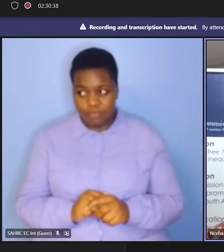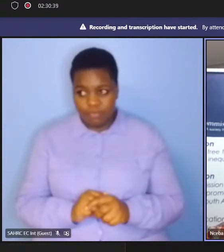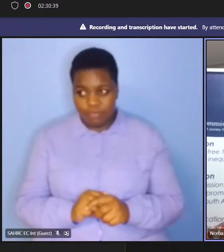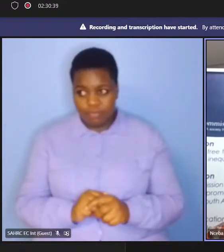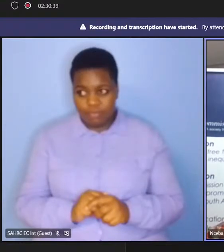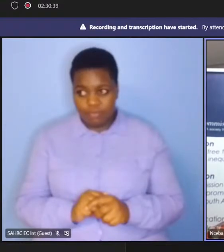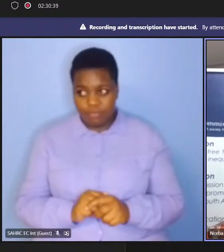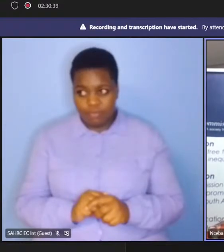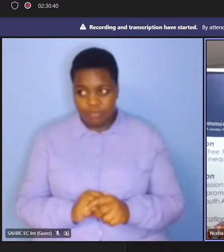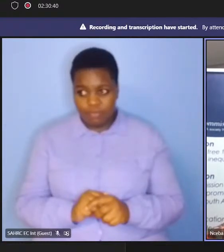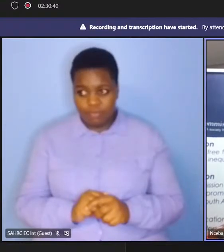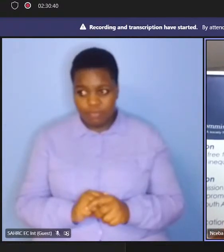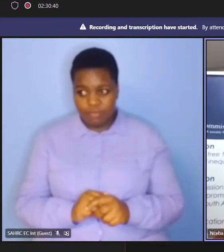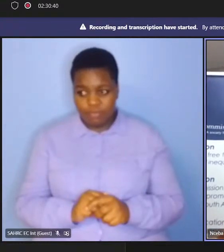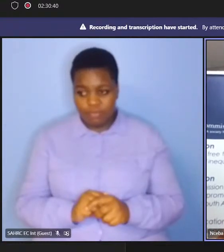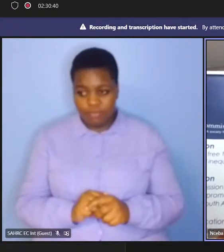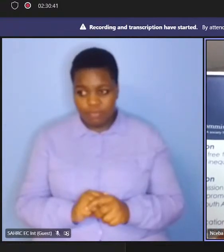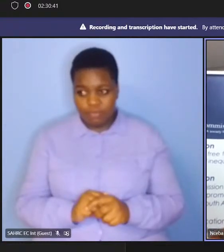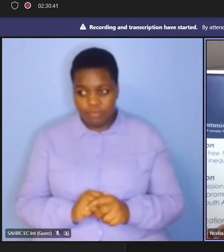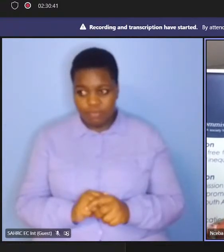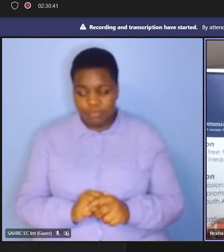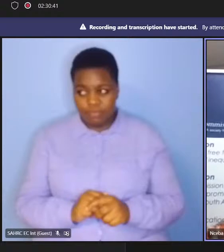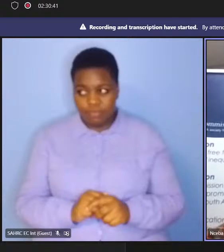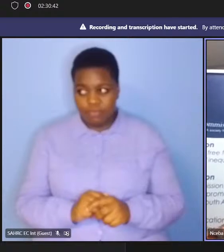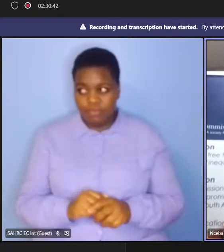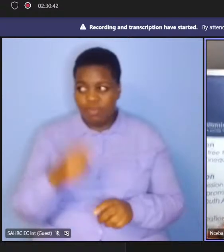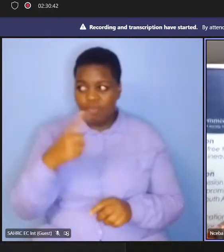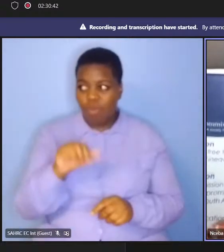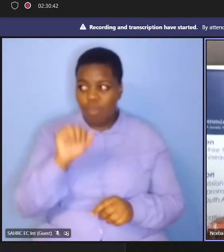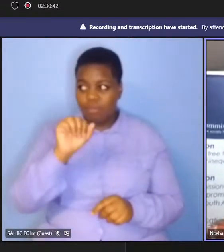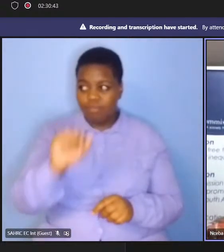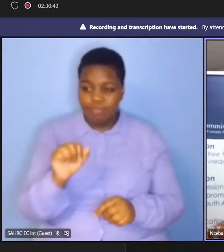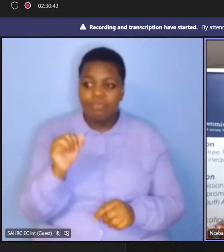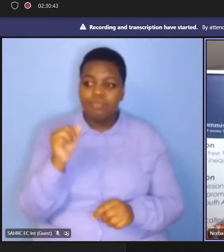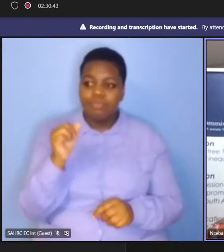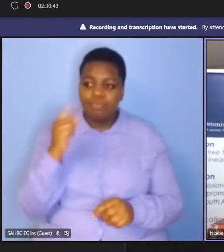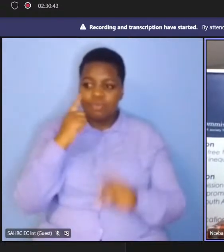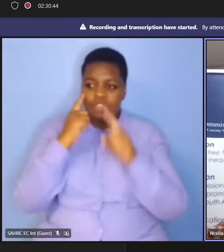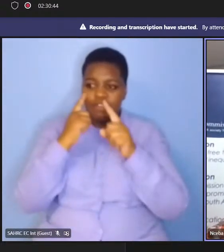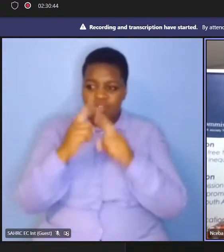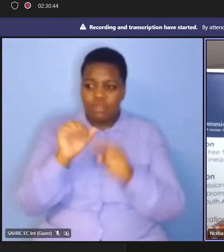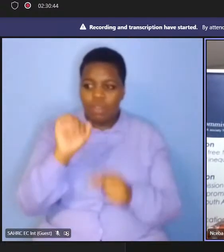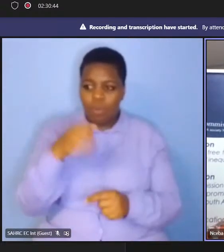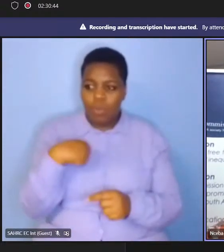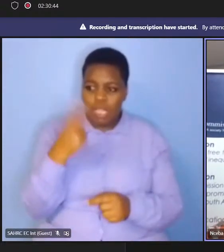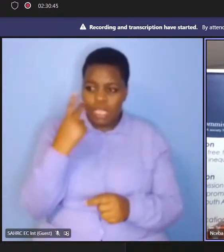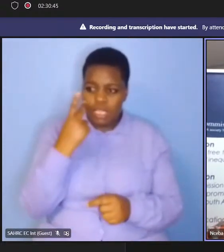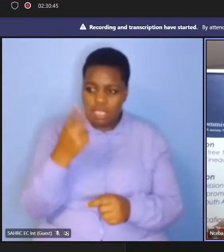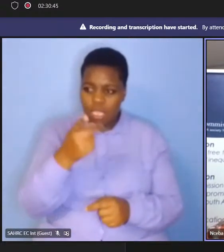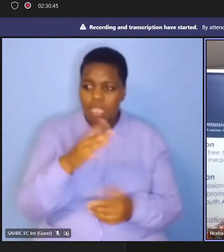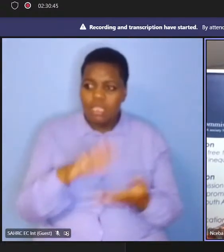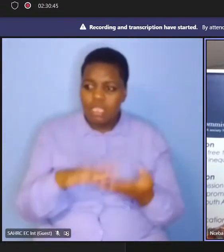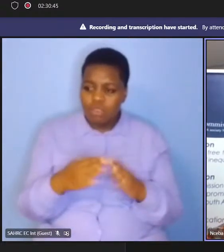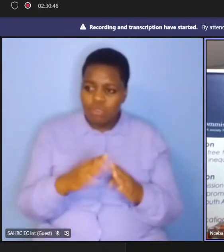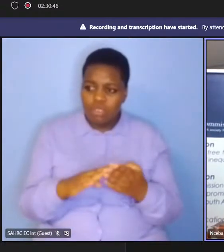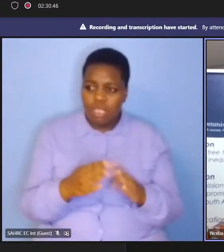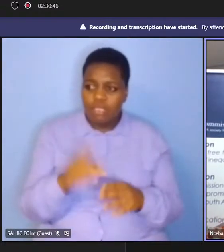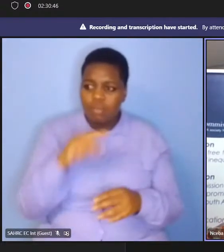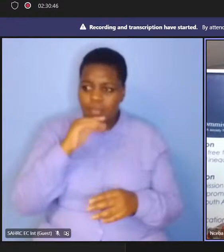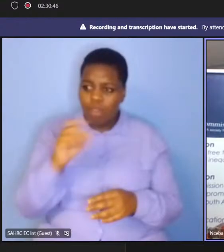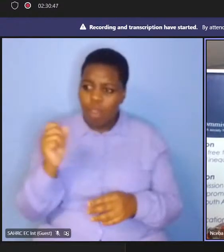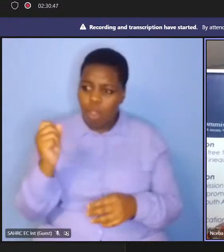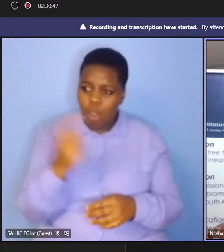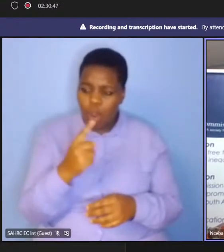the Commission, in terms of its vision, we seek to see a society free from all forms of